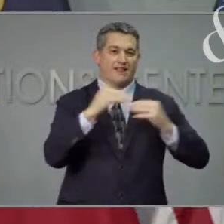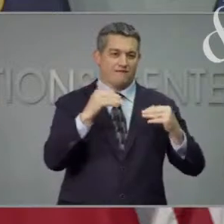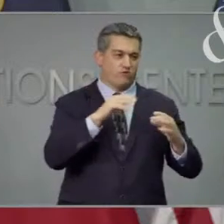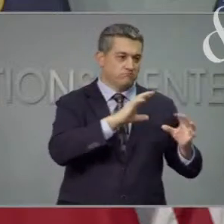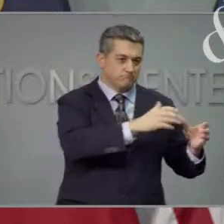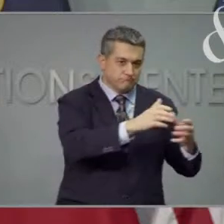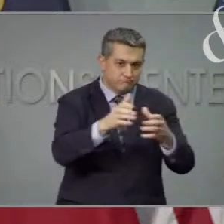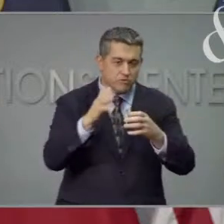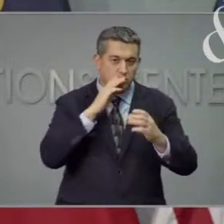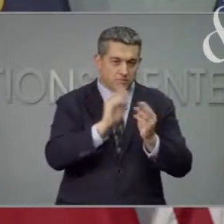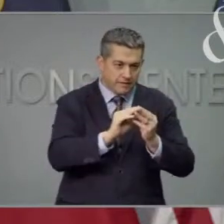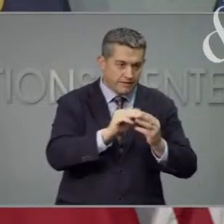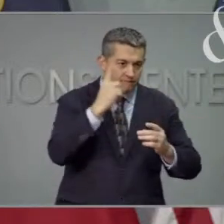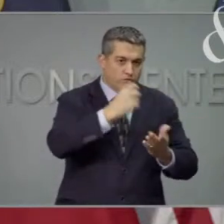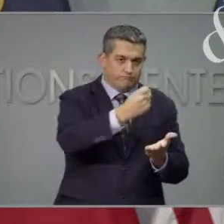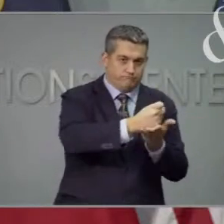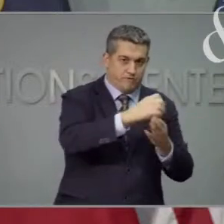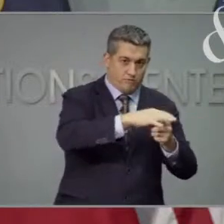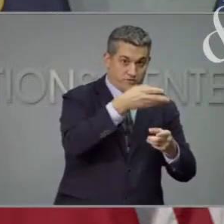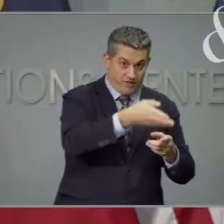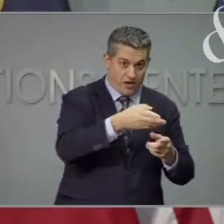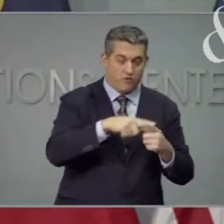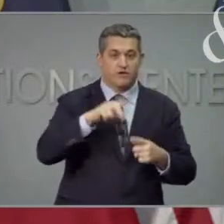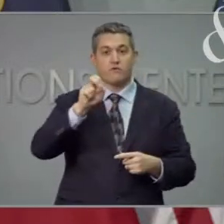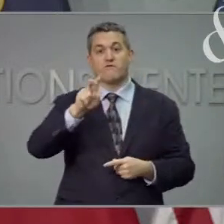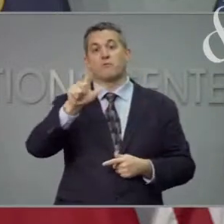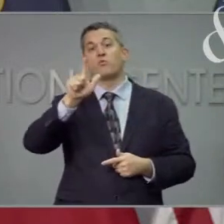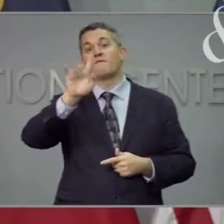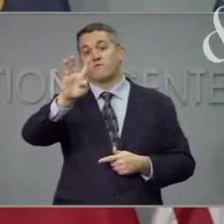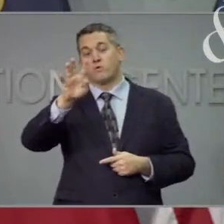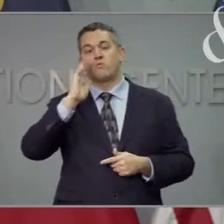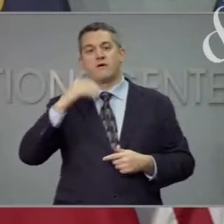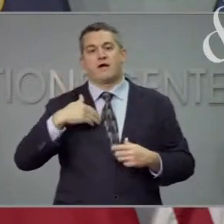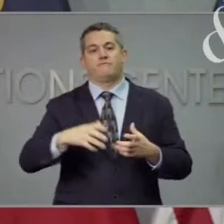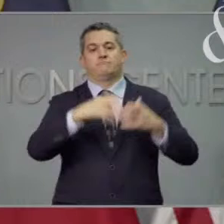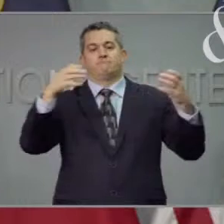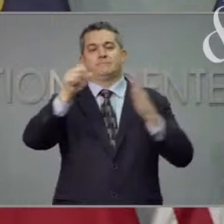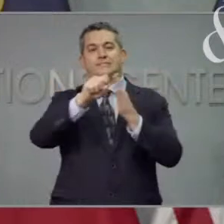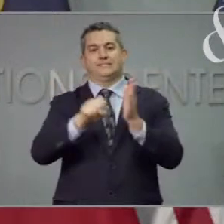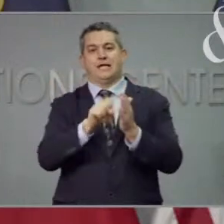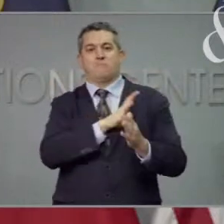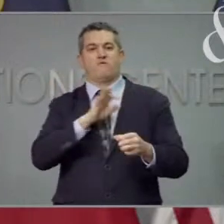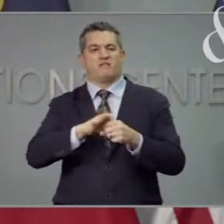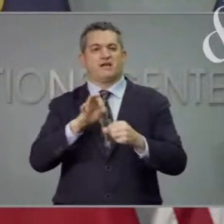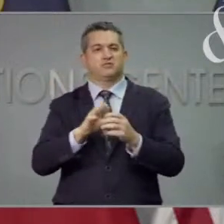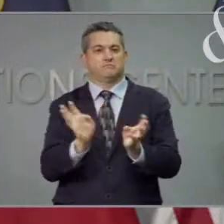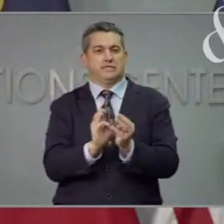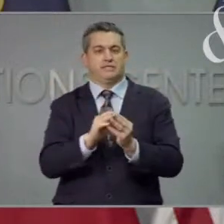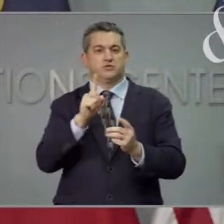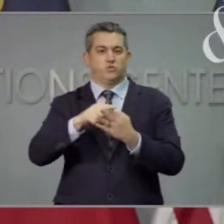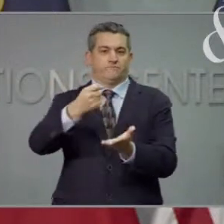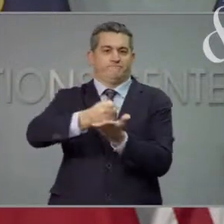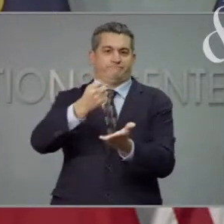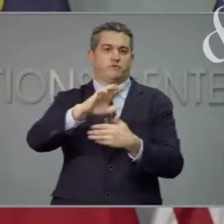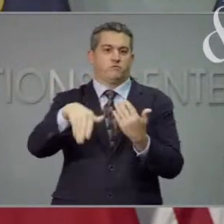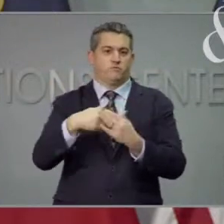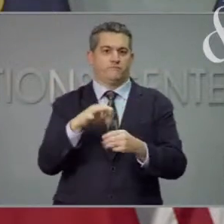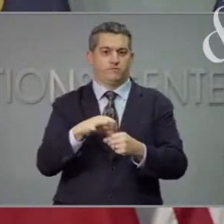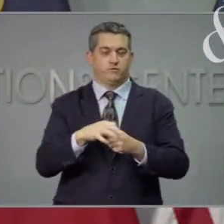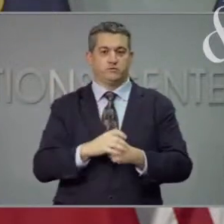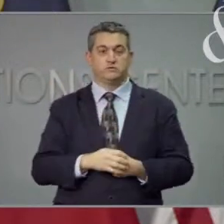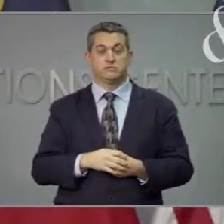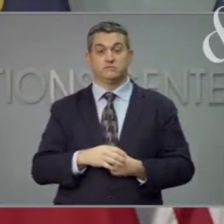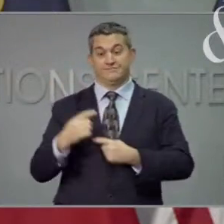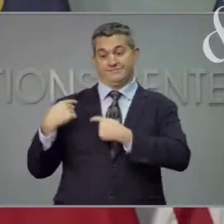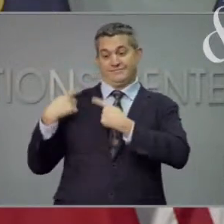board certification meeting on November 24th. As has been our constant refrain this election season, our